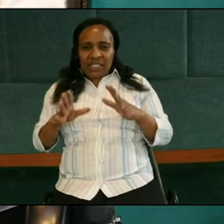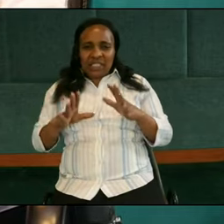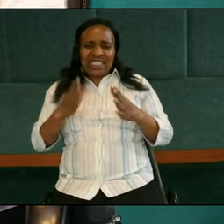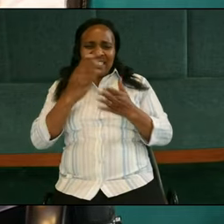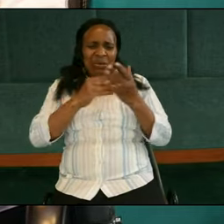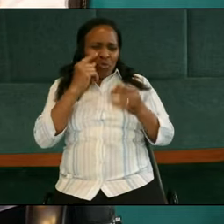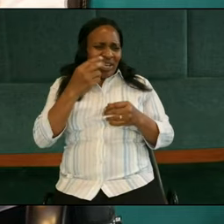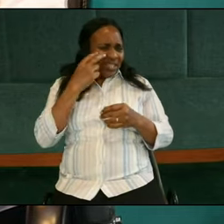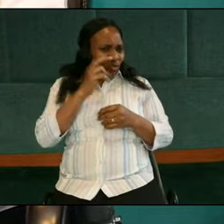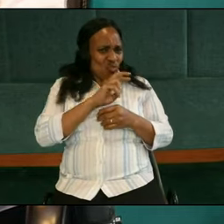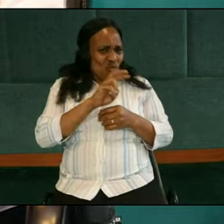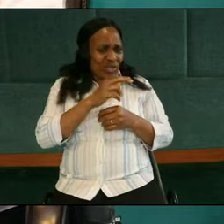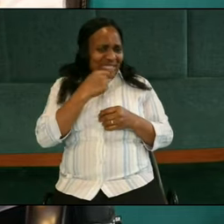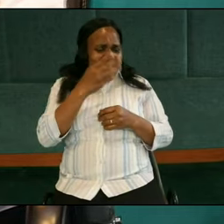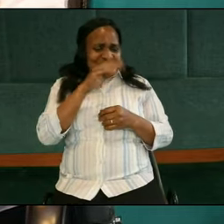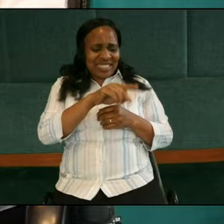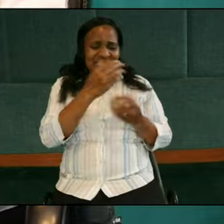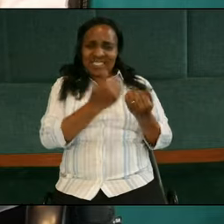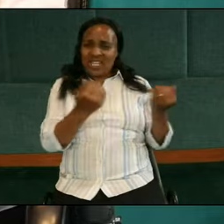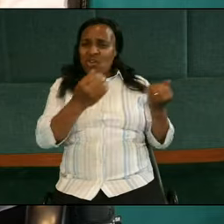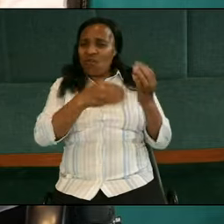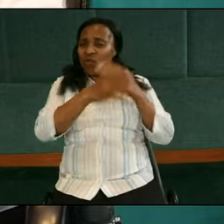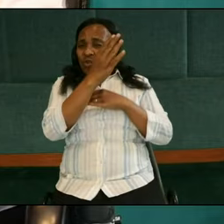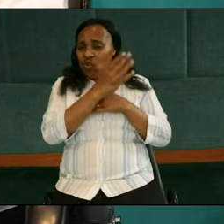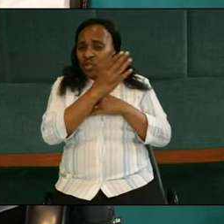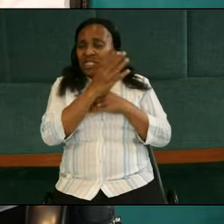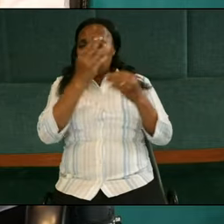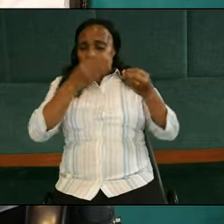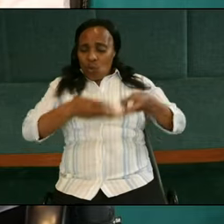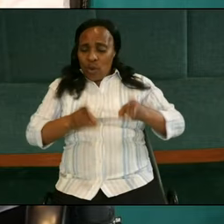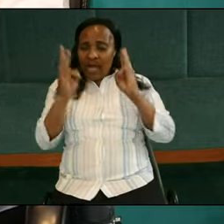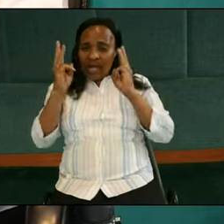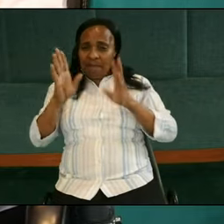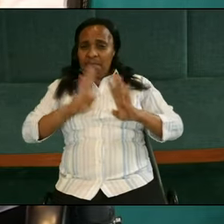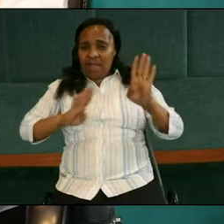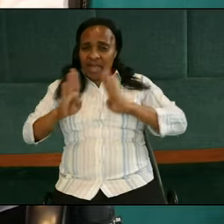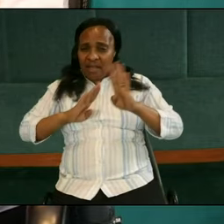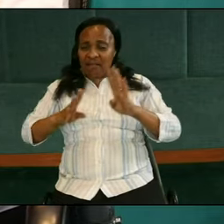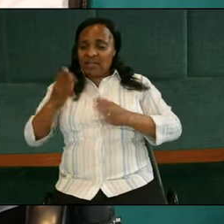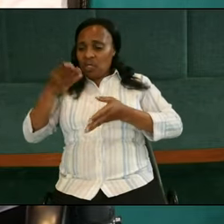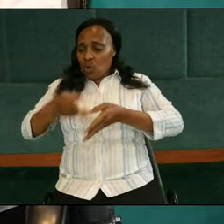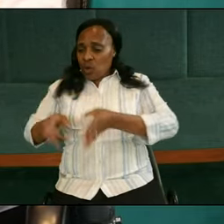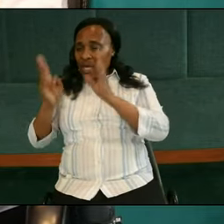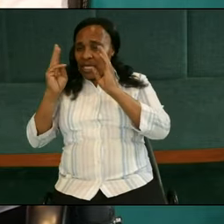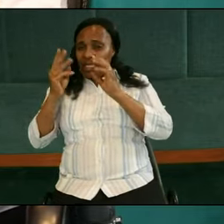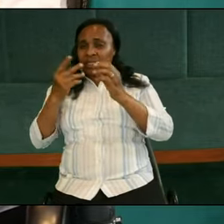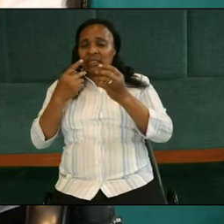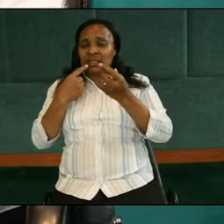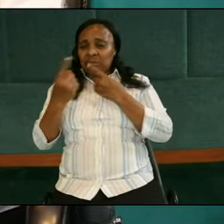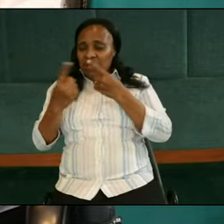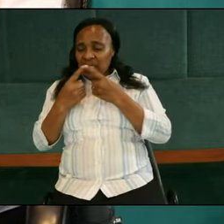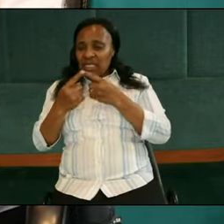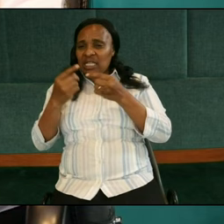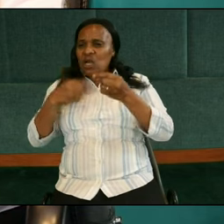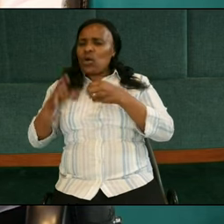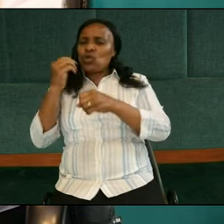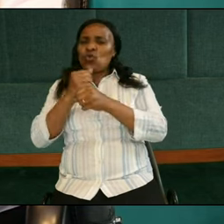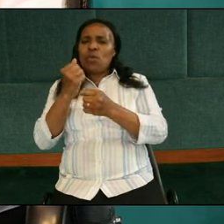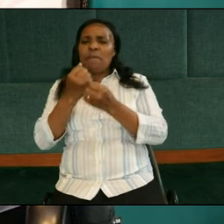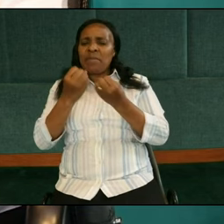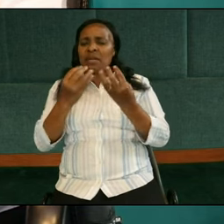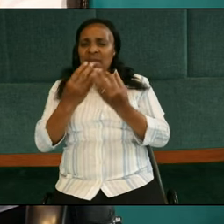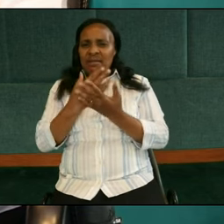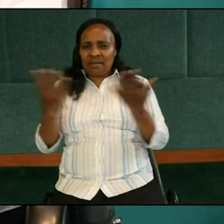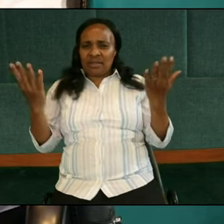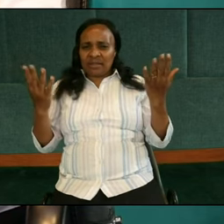at you and say, this is a child of God, in the way you behave, in the way you speak, that you do so many other things, all right?